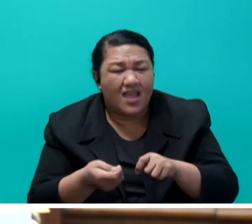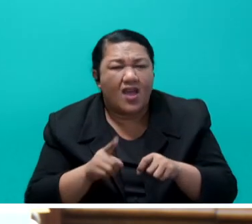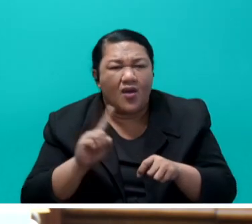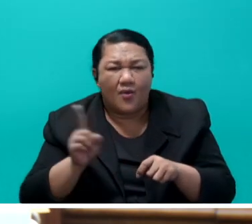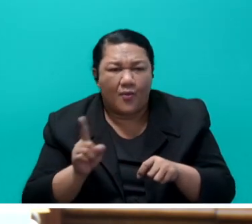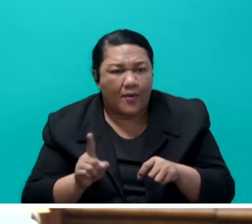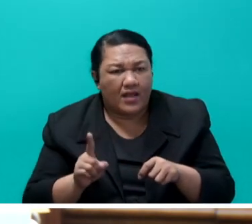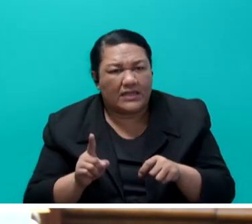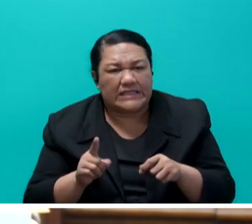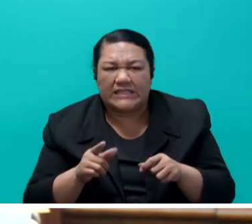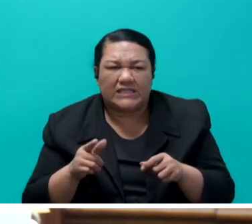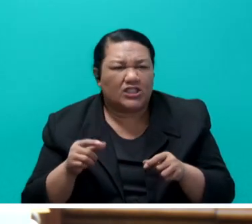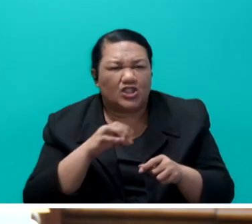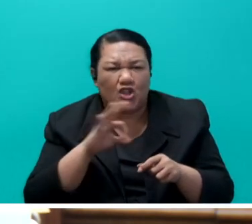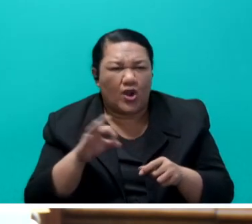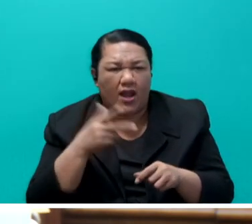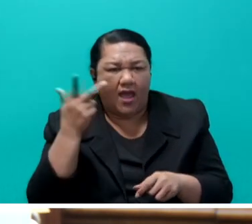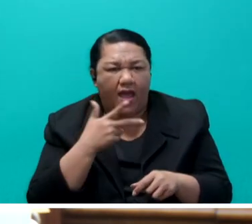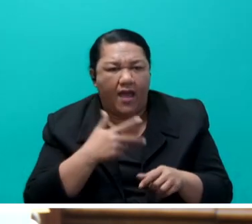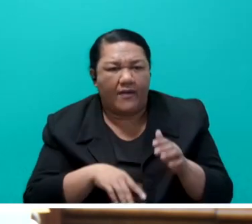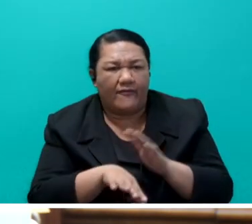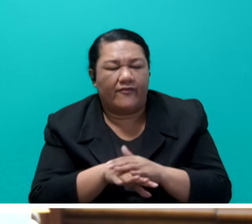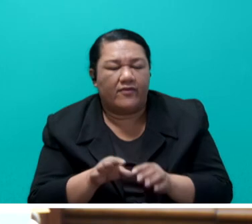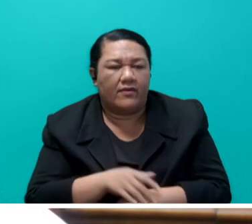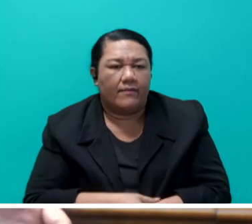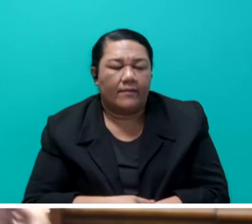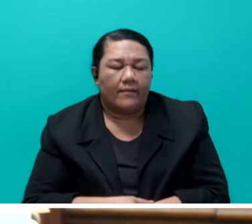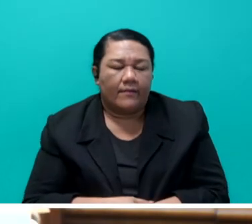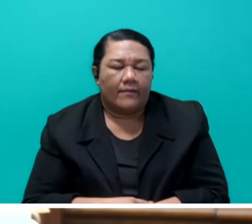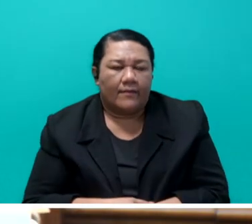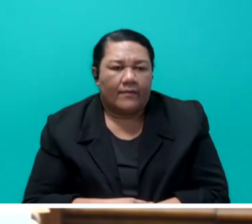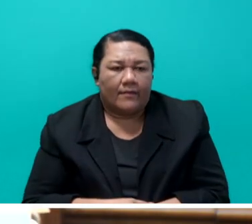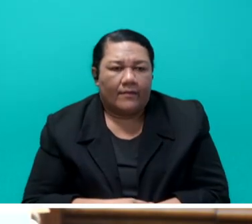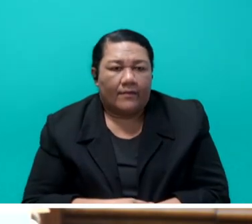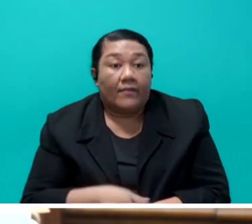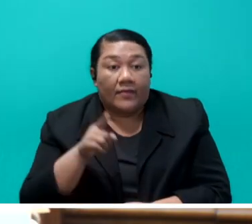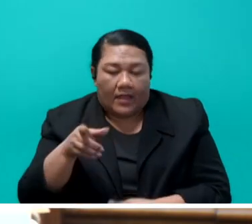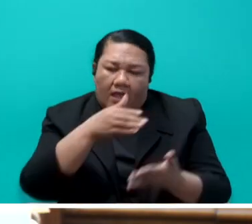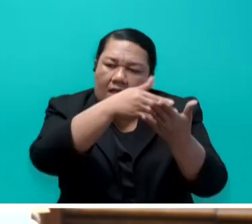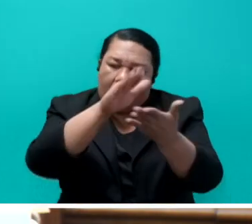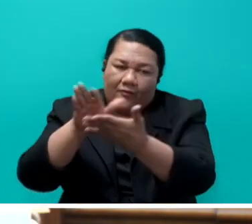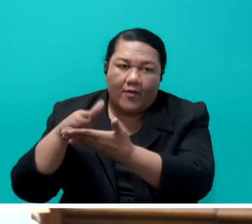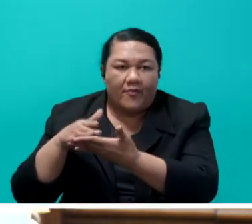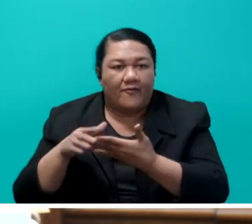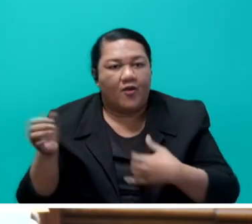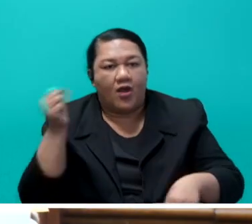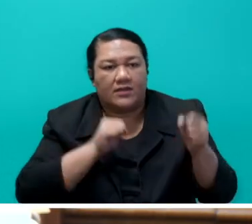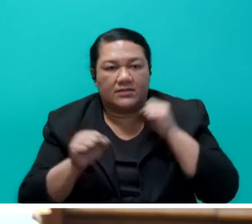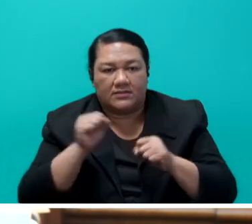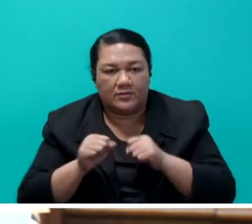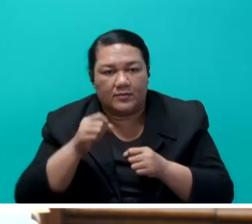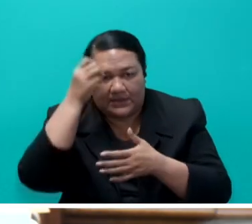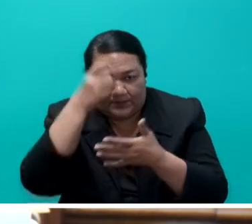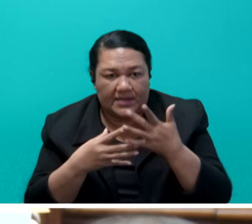quote. That reflects, Mr. Speaker, sir, consensus among experts.